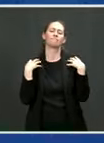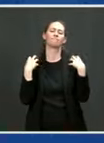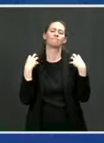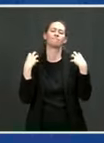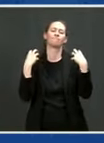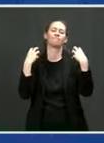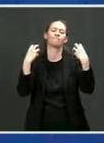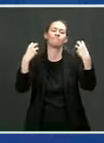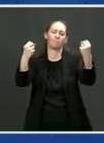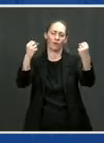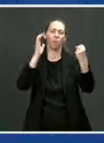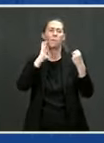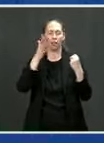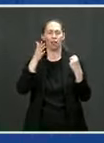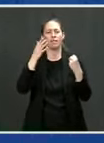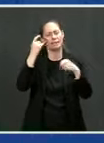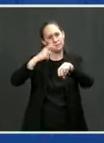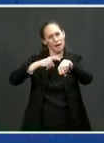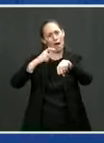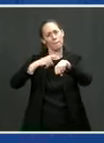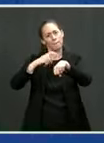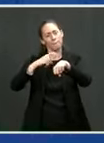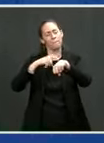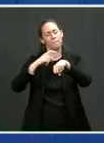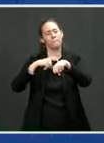comes, you'll know because